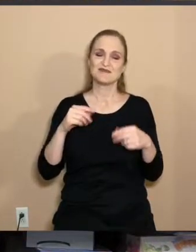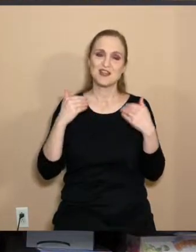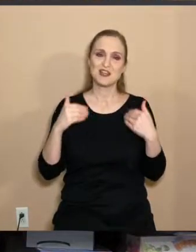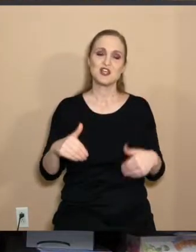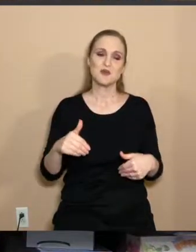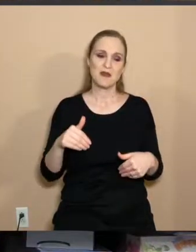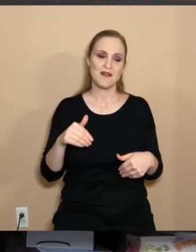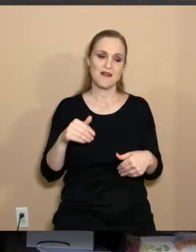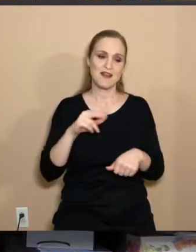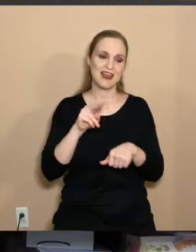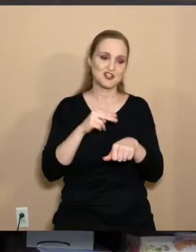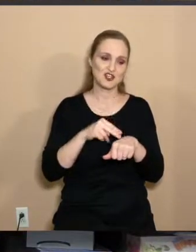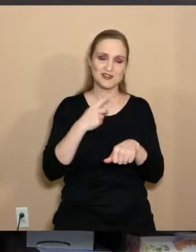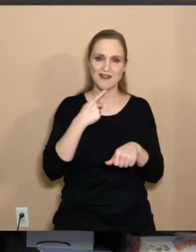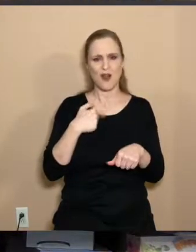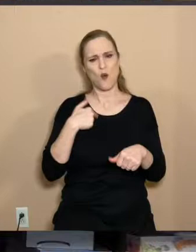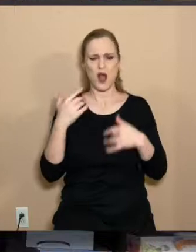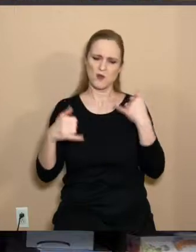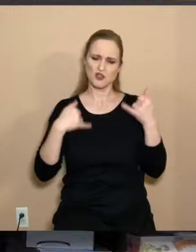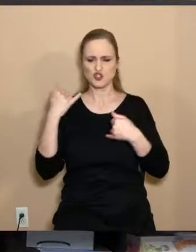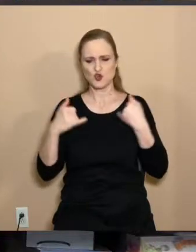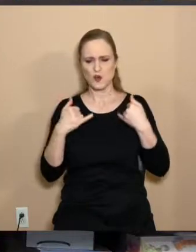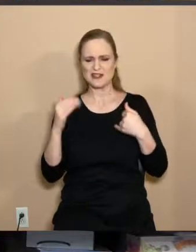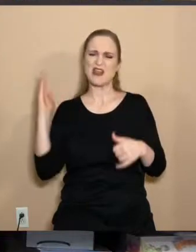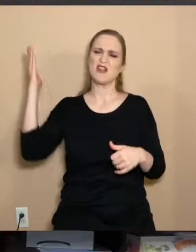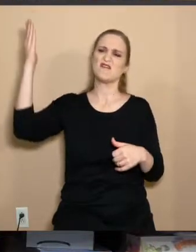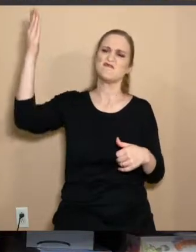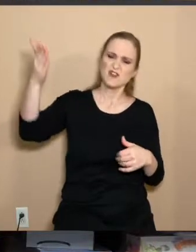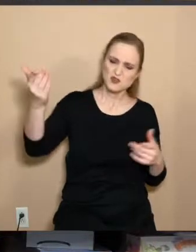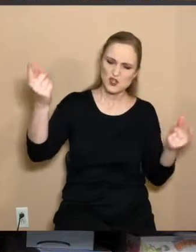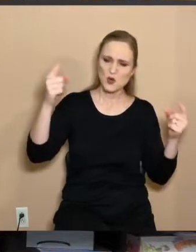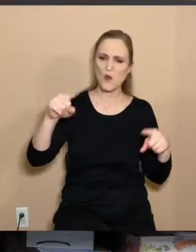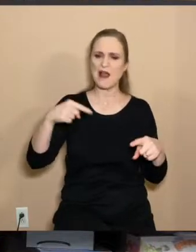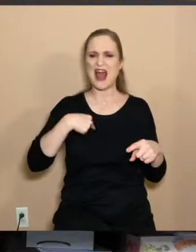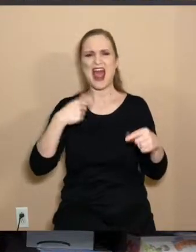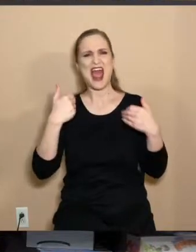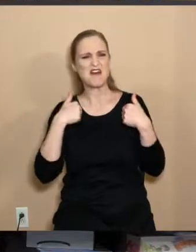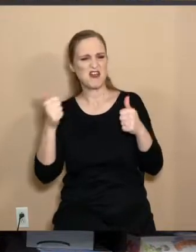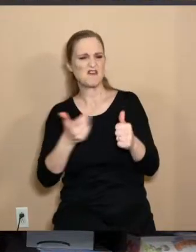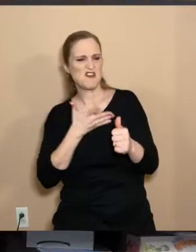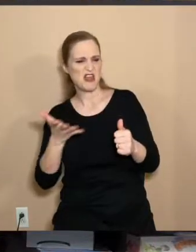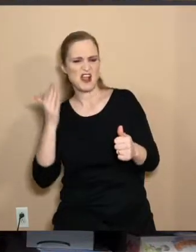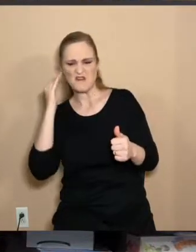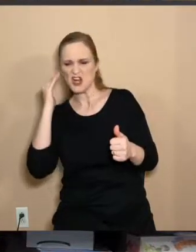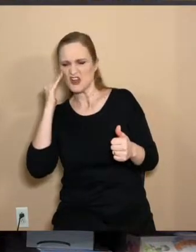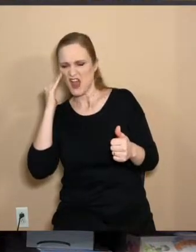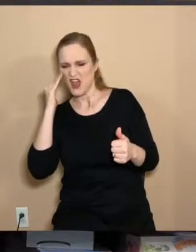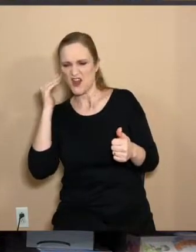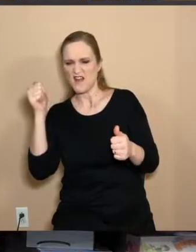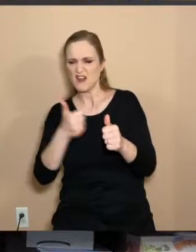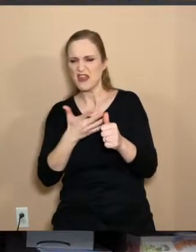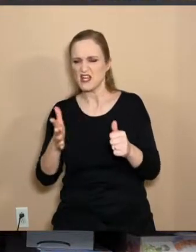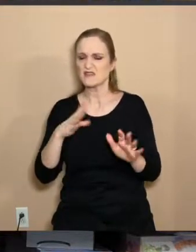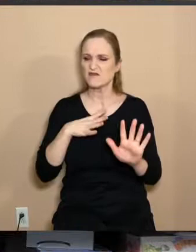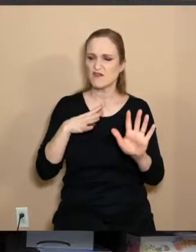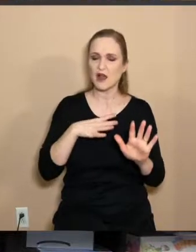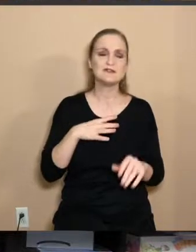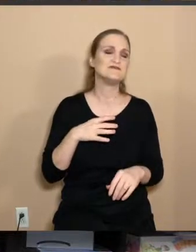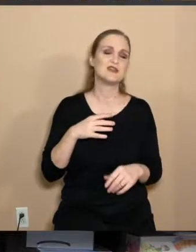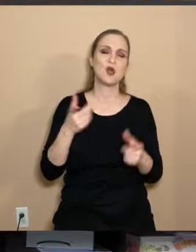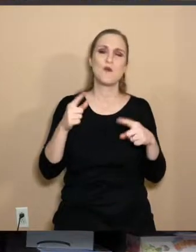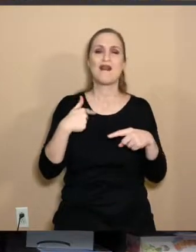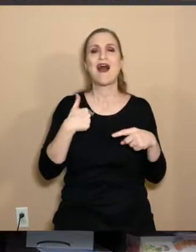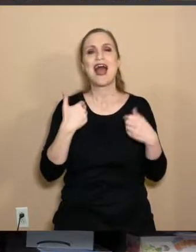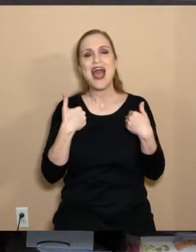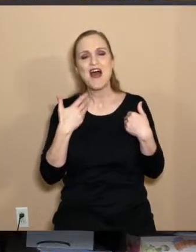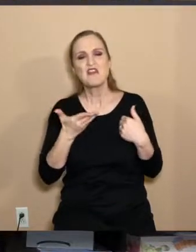that I'm going to rejoice at some point in the future when I've got everything figured out, when all the things are going my way, when I have